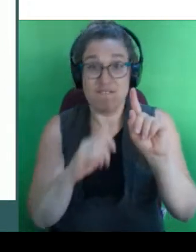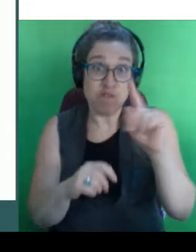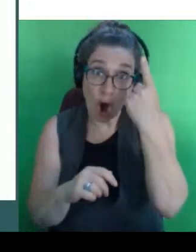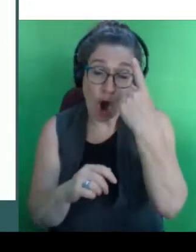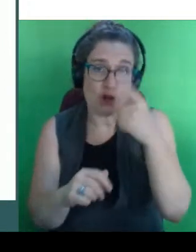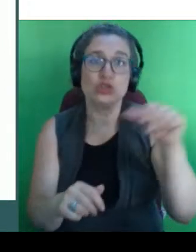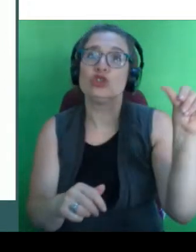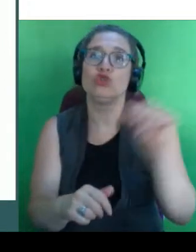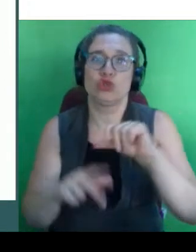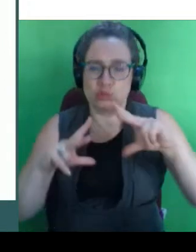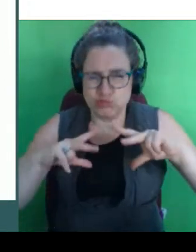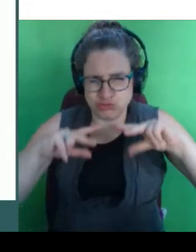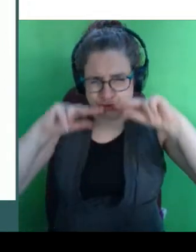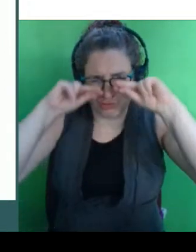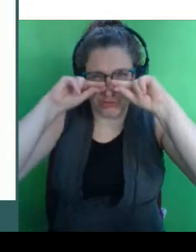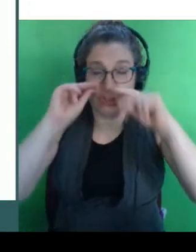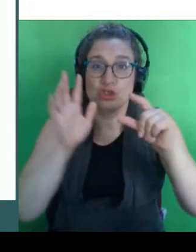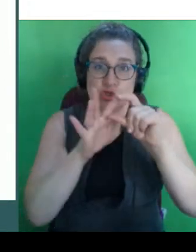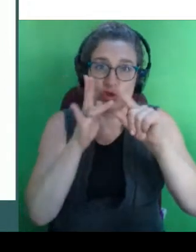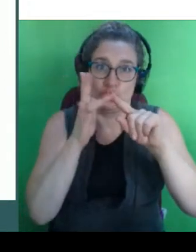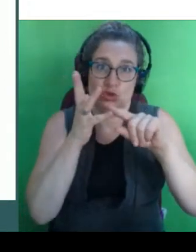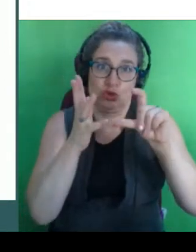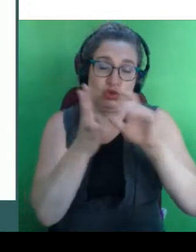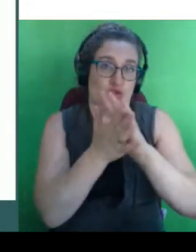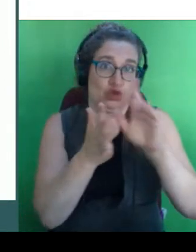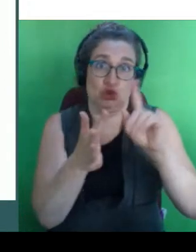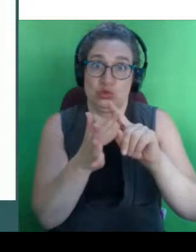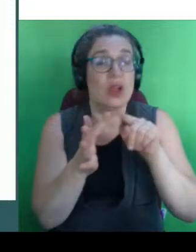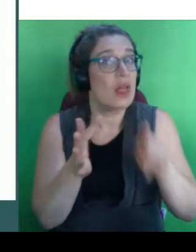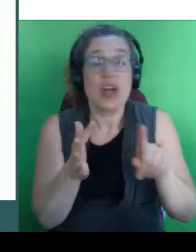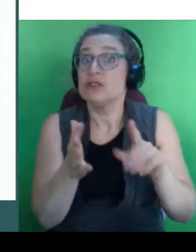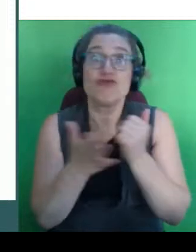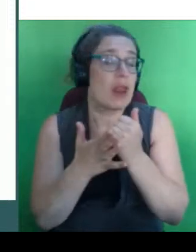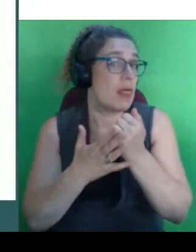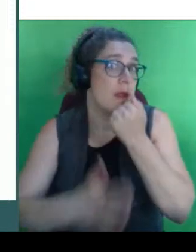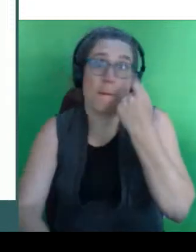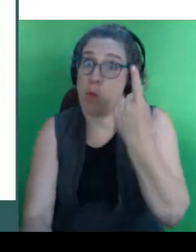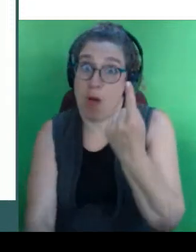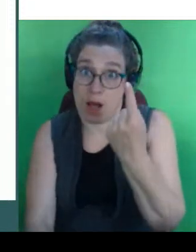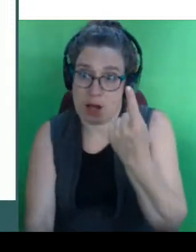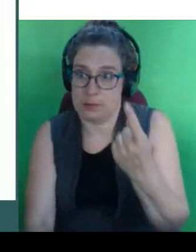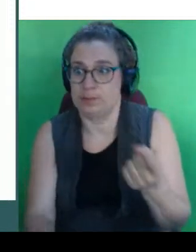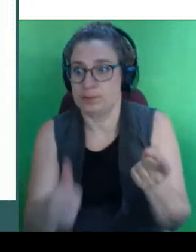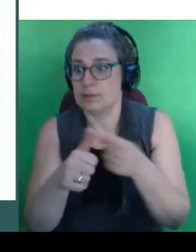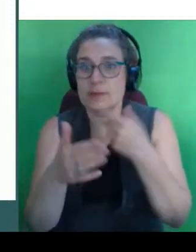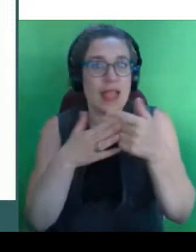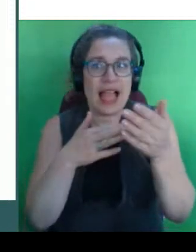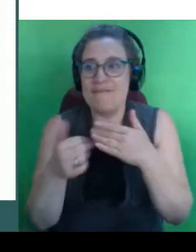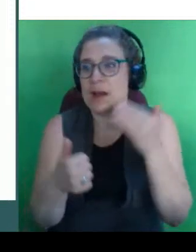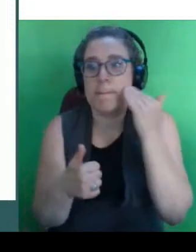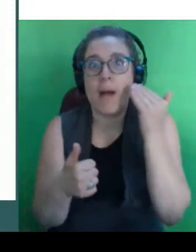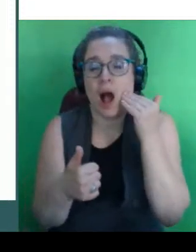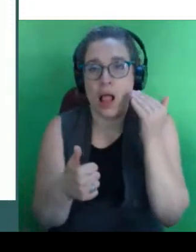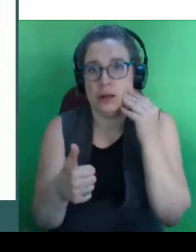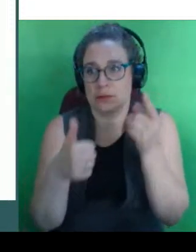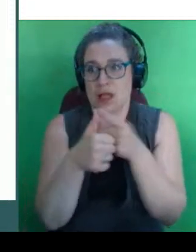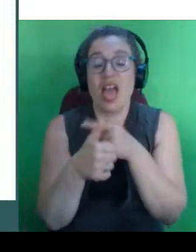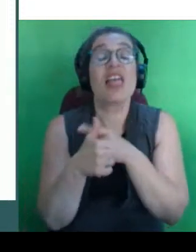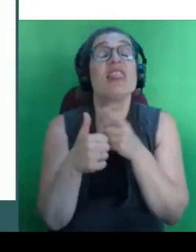and often all you need for very mild disease. And then mild disease antihistamines, moderate to severe